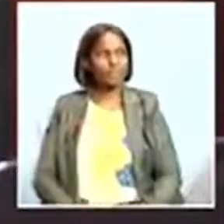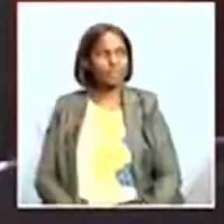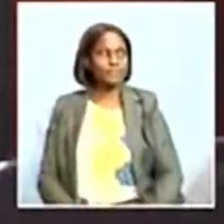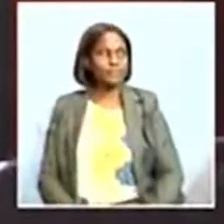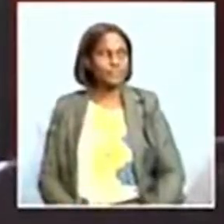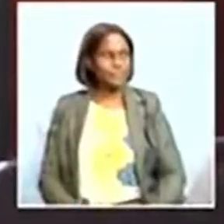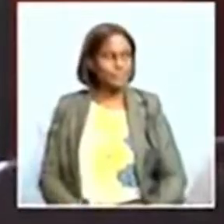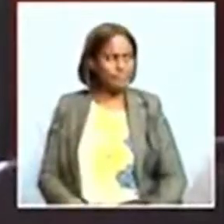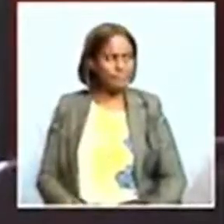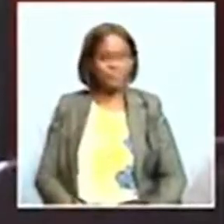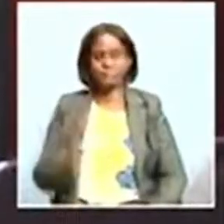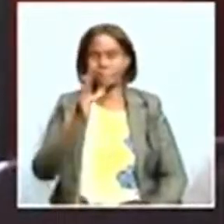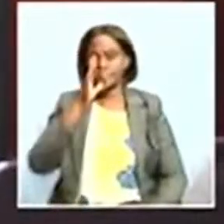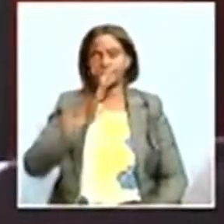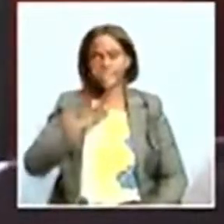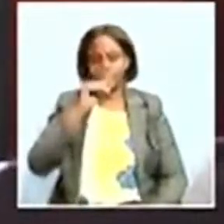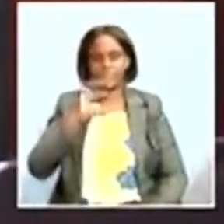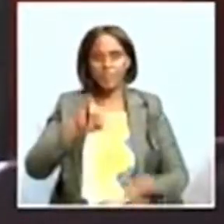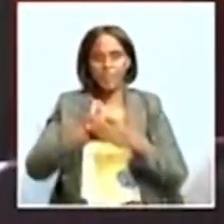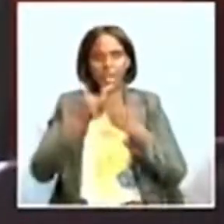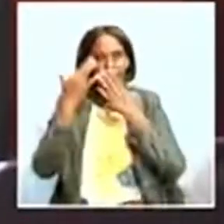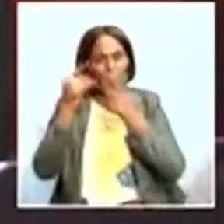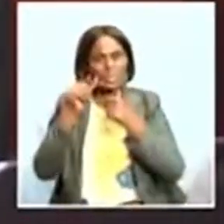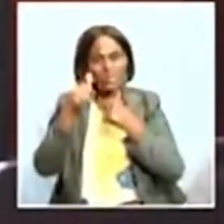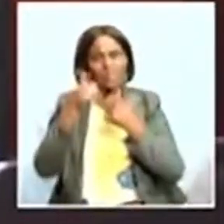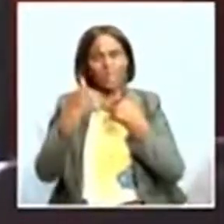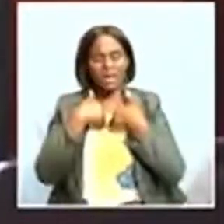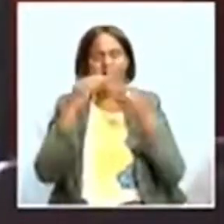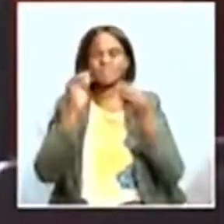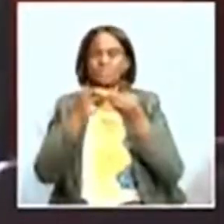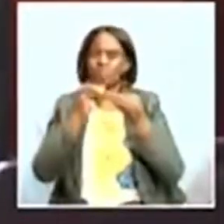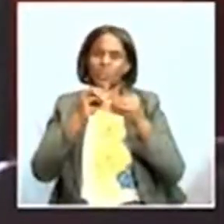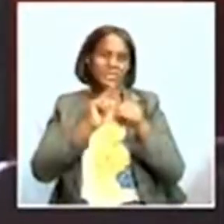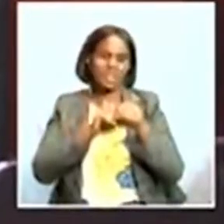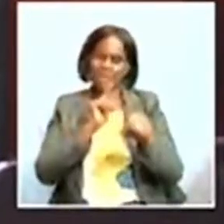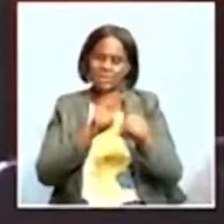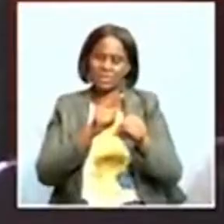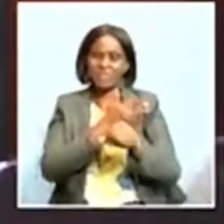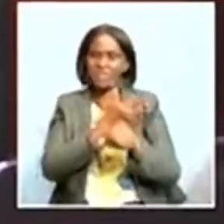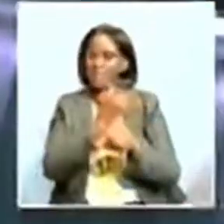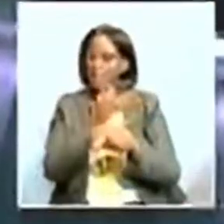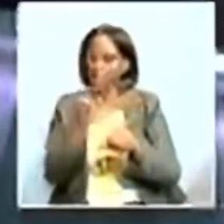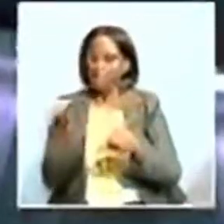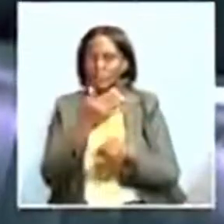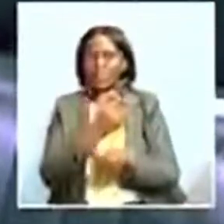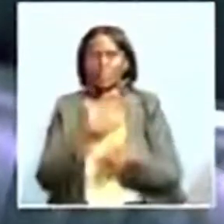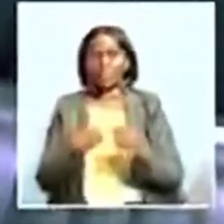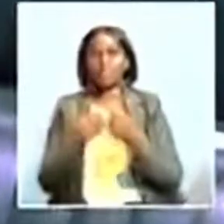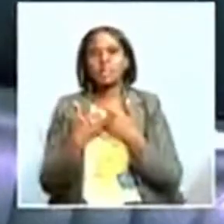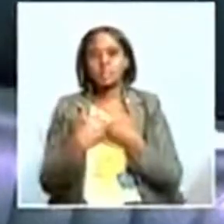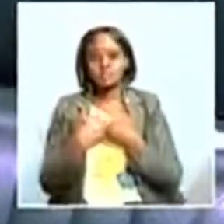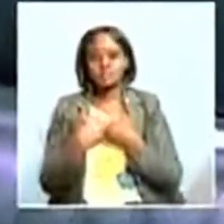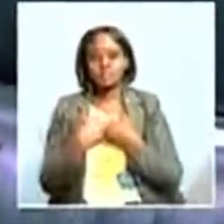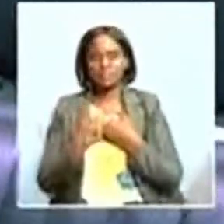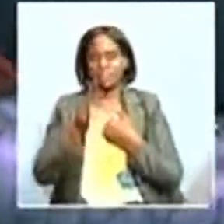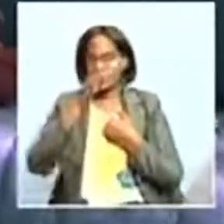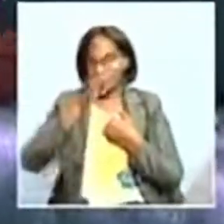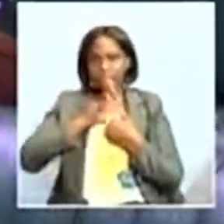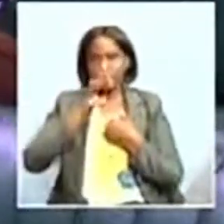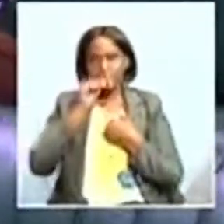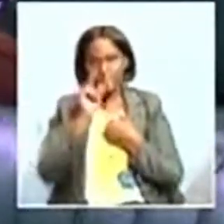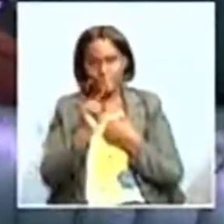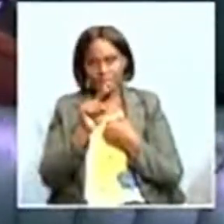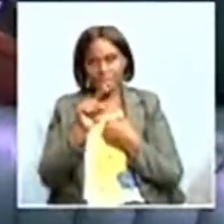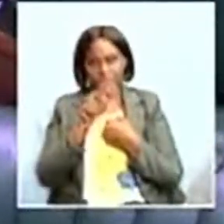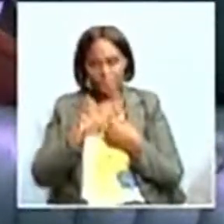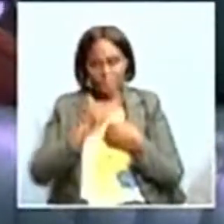Madam Speaker, how I wish we had more time, because this is a serious issue. Madam Speaker,